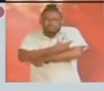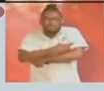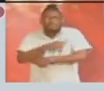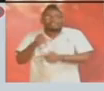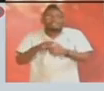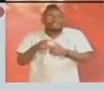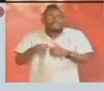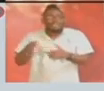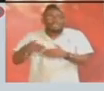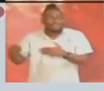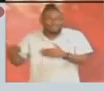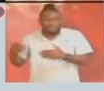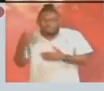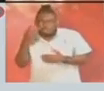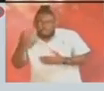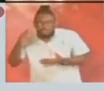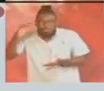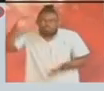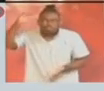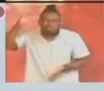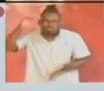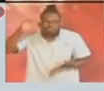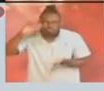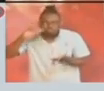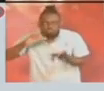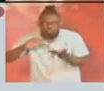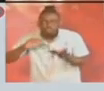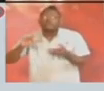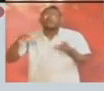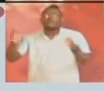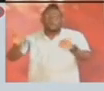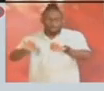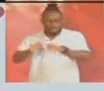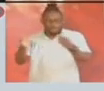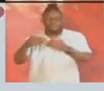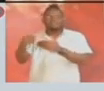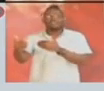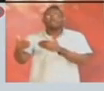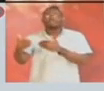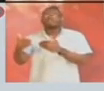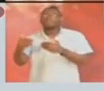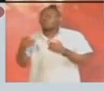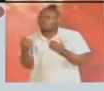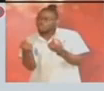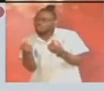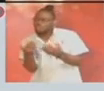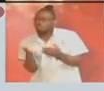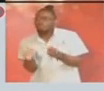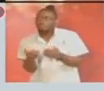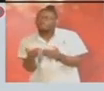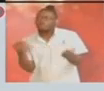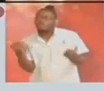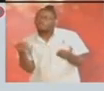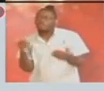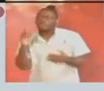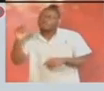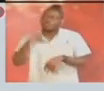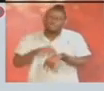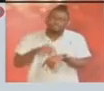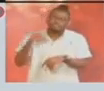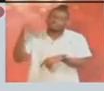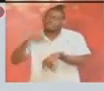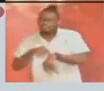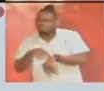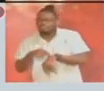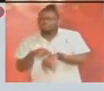a team, again, we did it once, we did it twice. I am sure that Team Trinidad and Tobago can do it